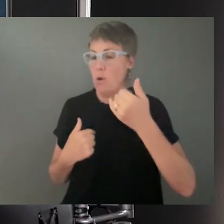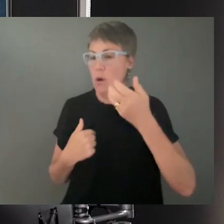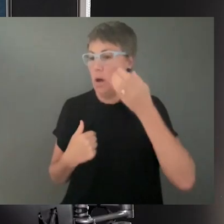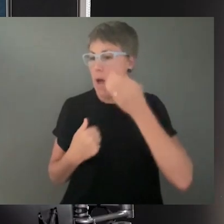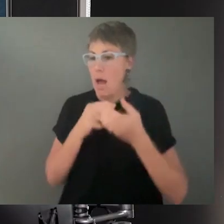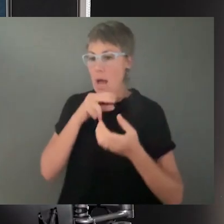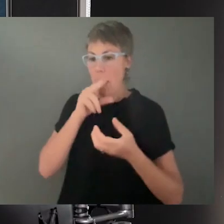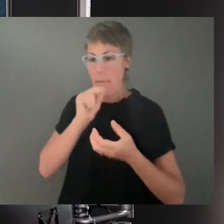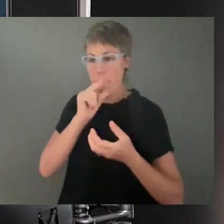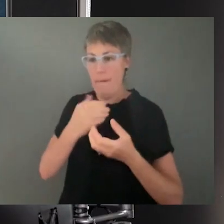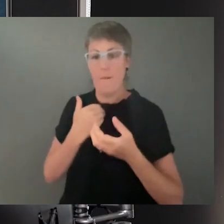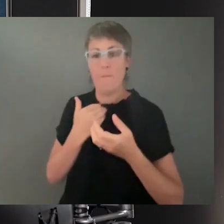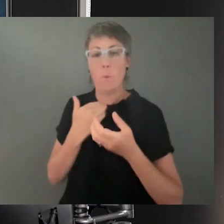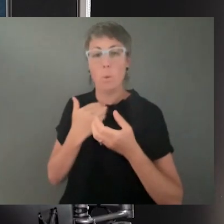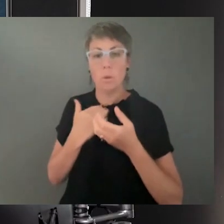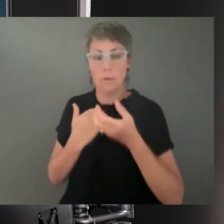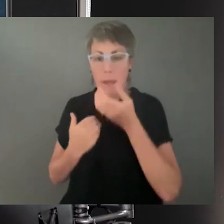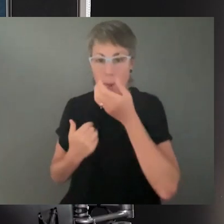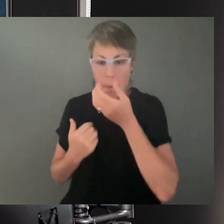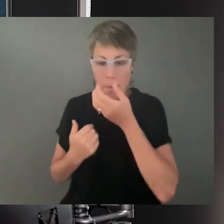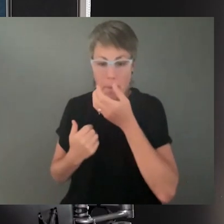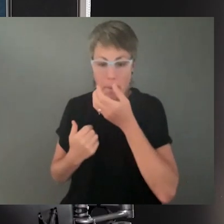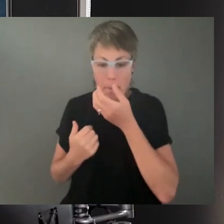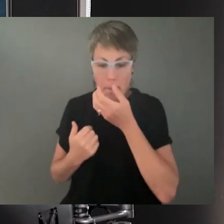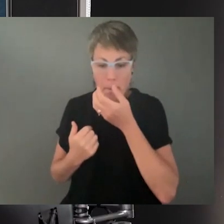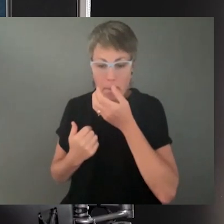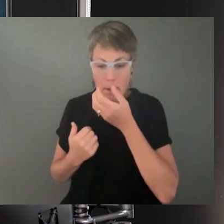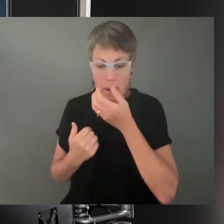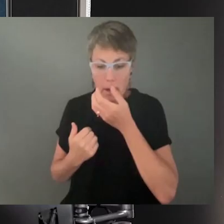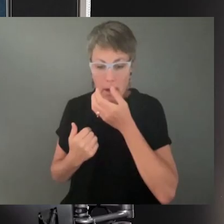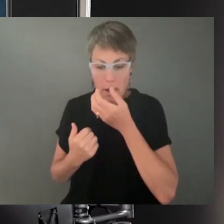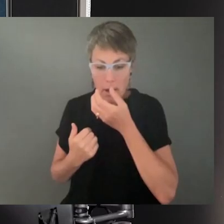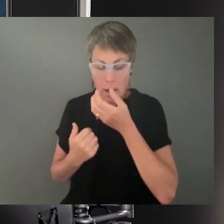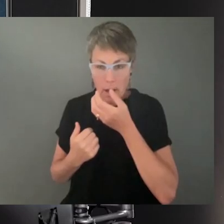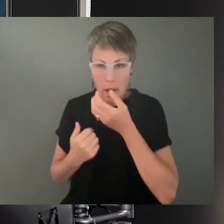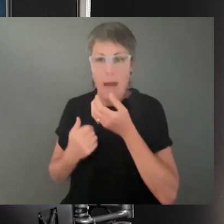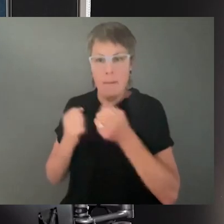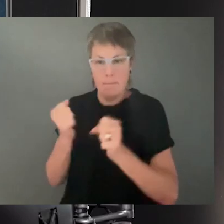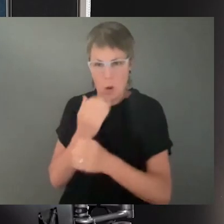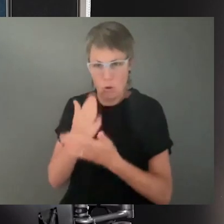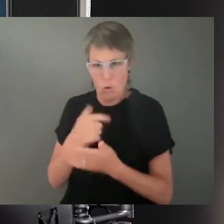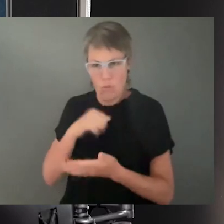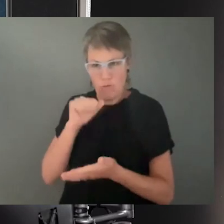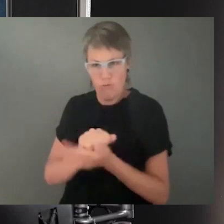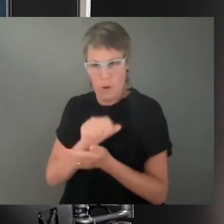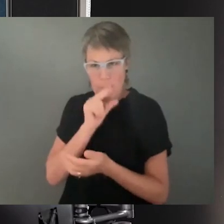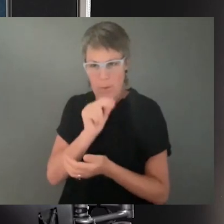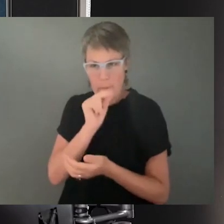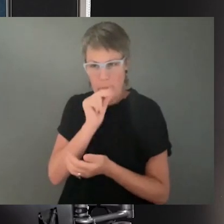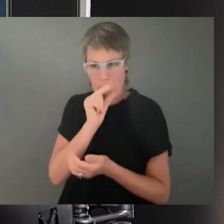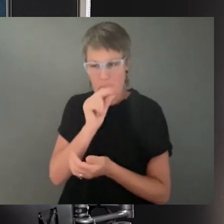call people. And I would listen to what I'd written through my voice technology, and I would repeat what I was hearing.